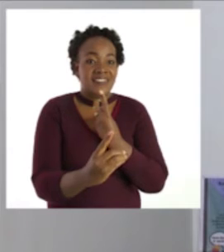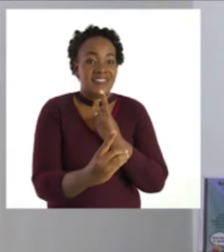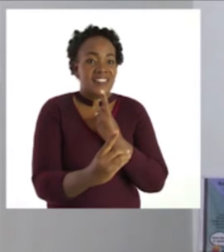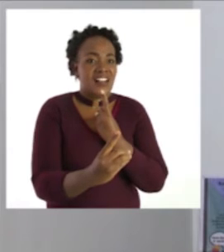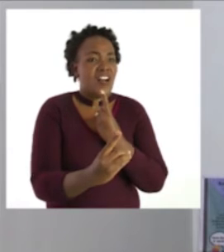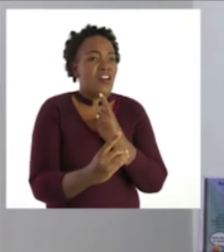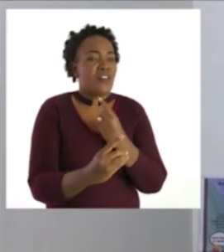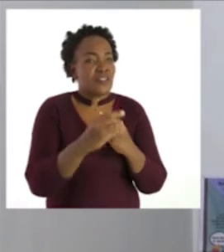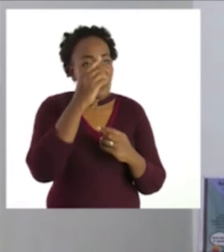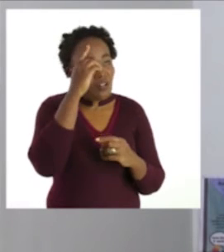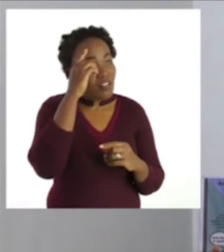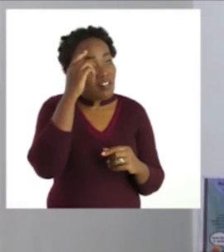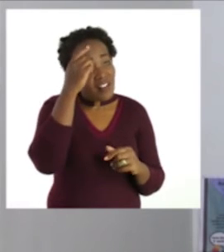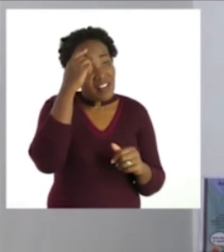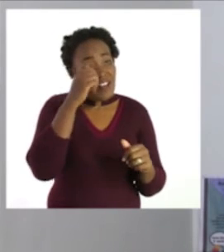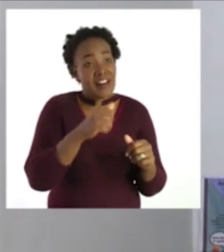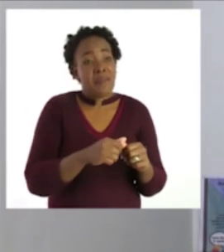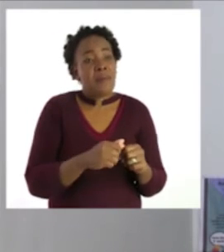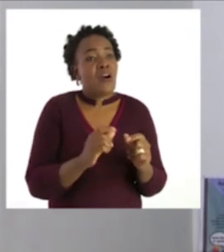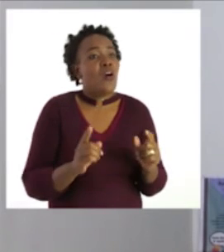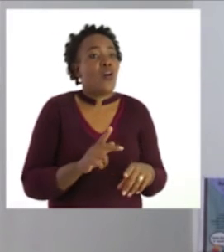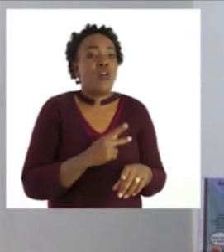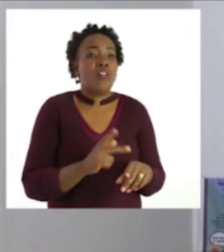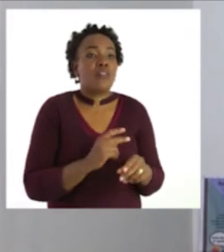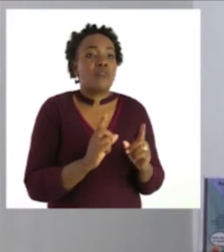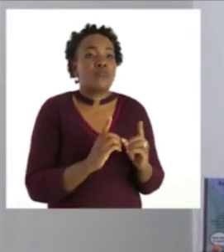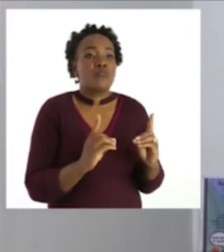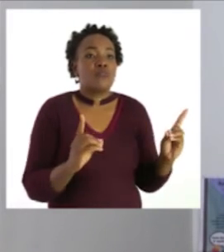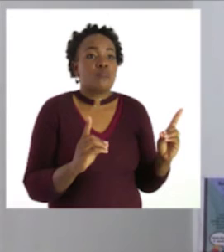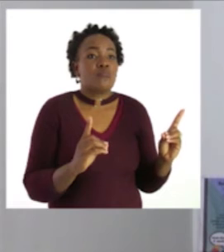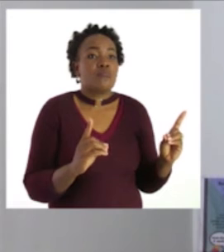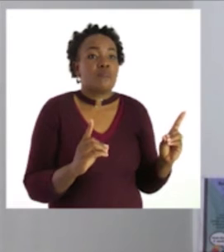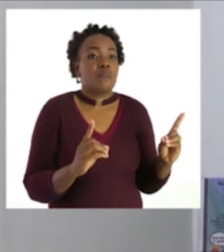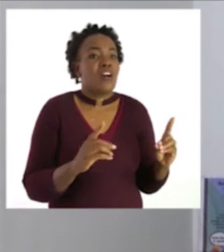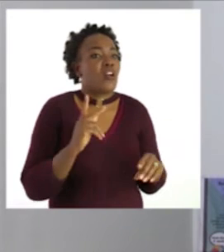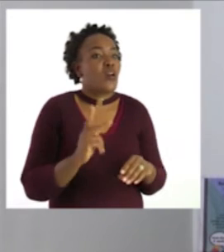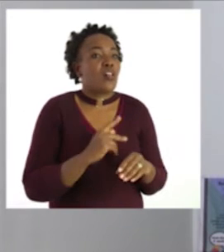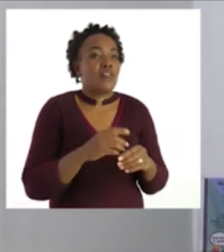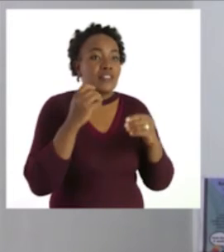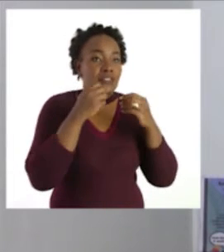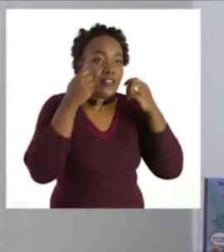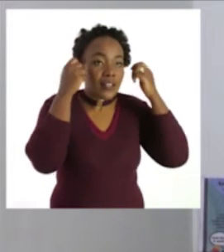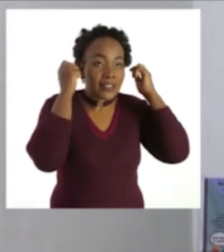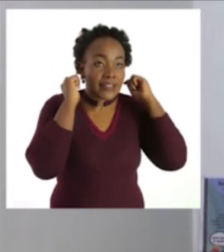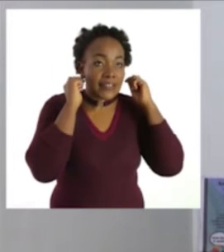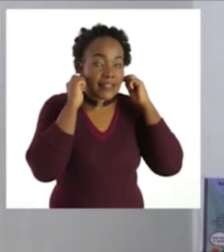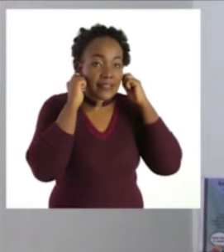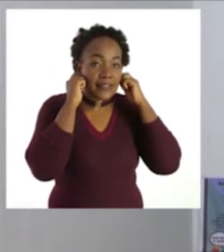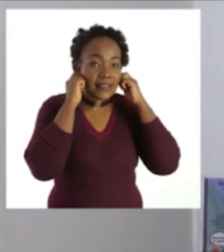You must remember to social distance, and when you are going out, always wear your